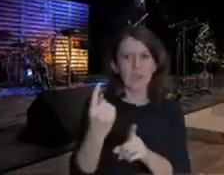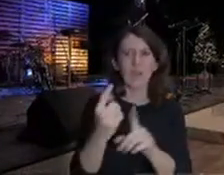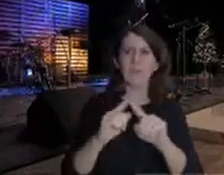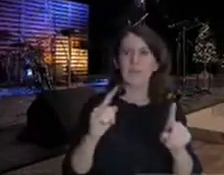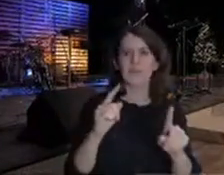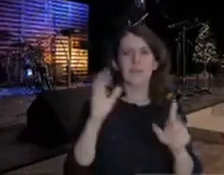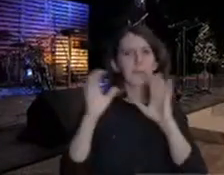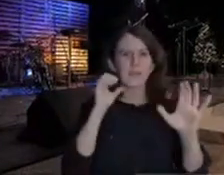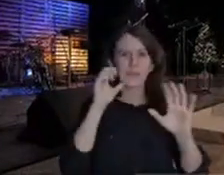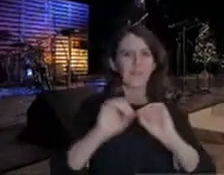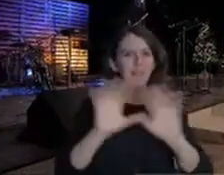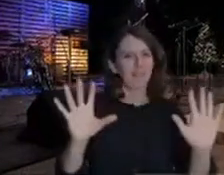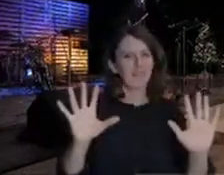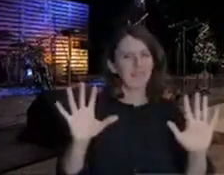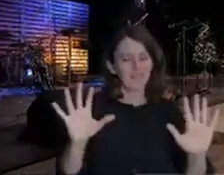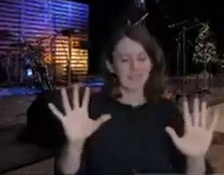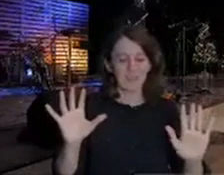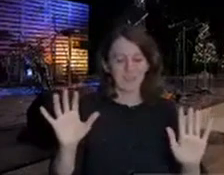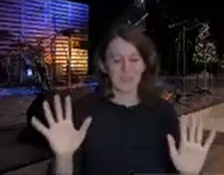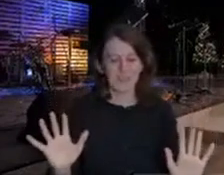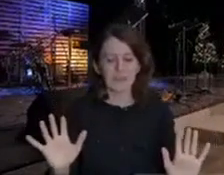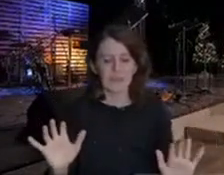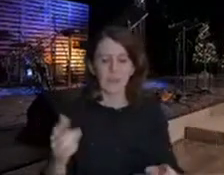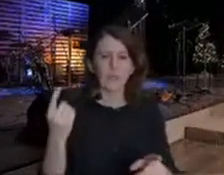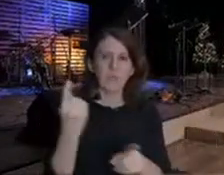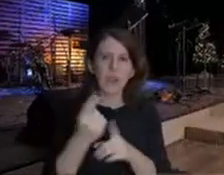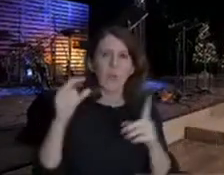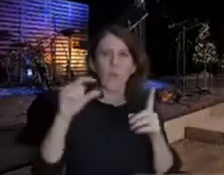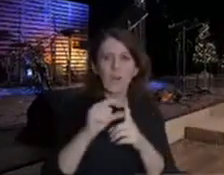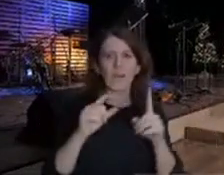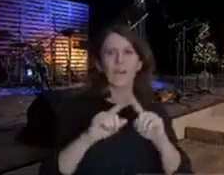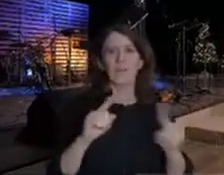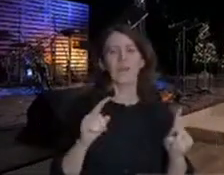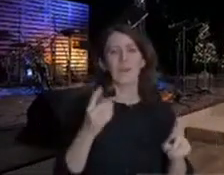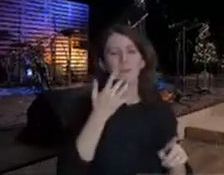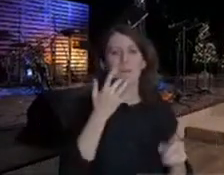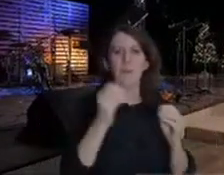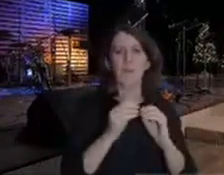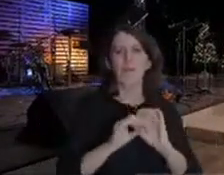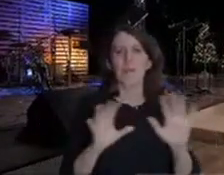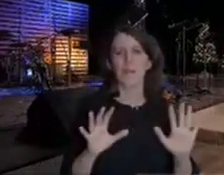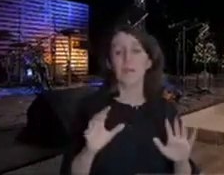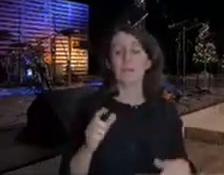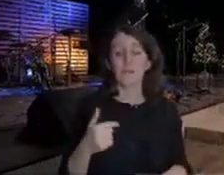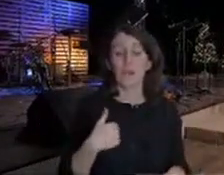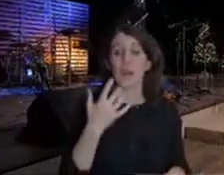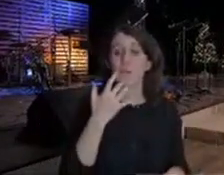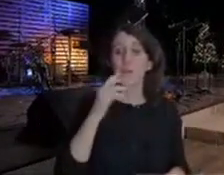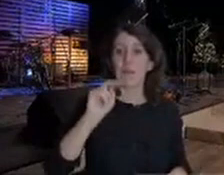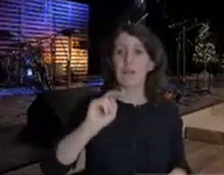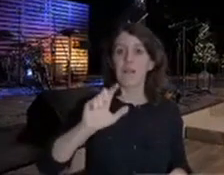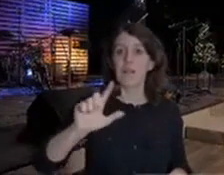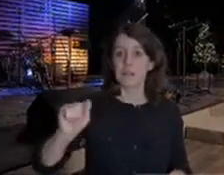doesn't communicate it very well. Does that make sense? You know, it says the right words, but doesn't communicate as clearly as I'd like. And I think one of the New